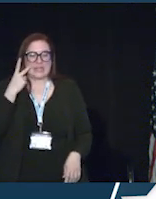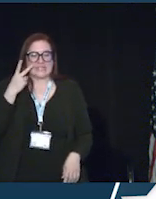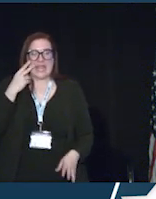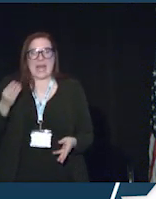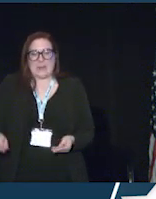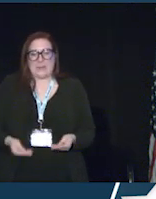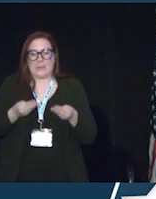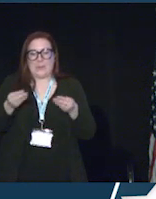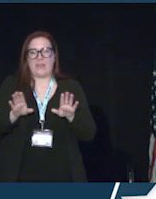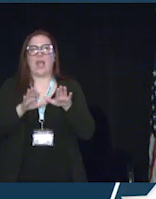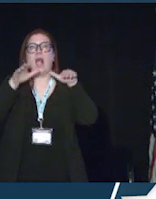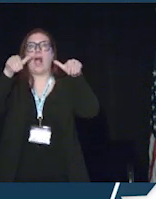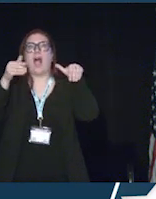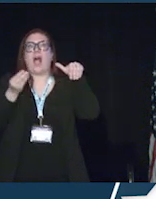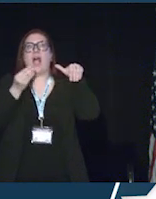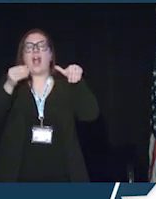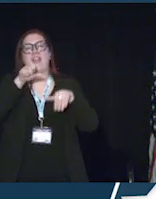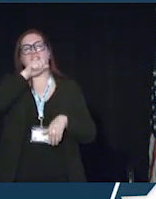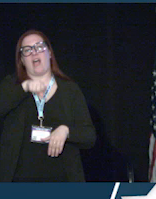my treats.